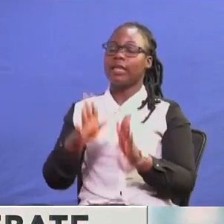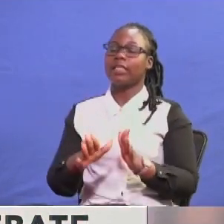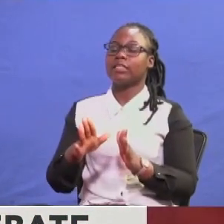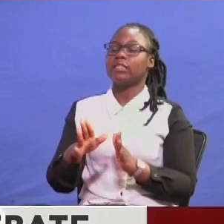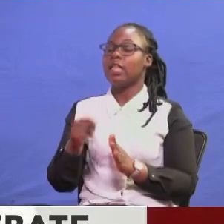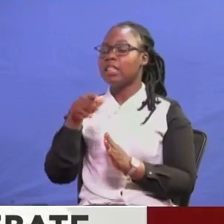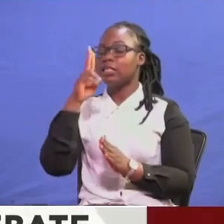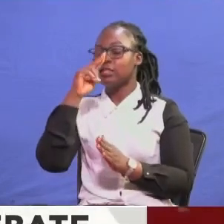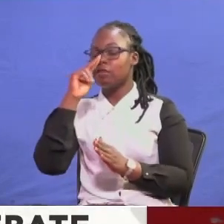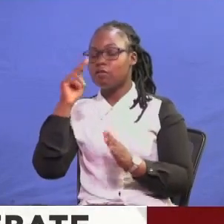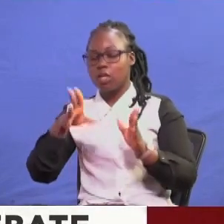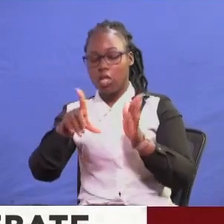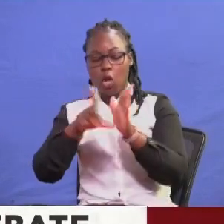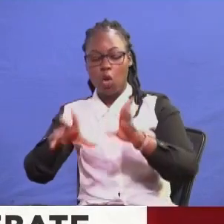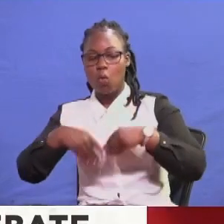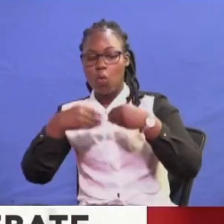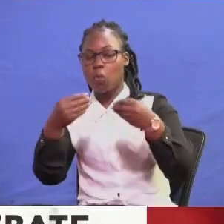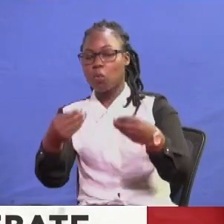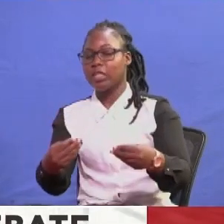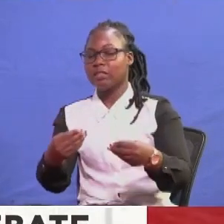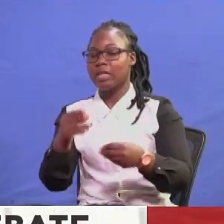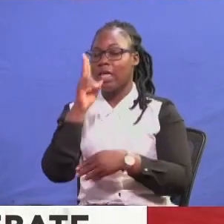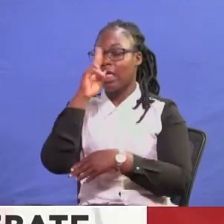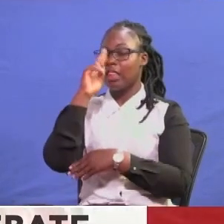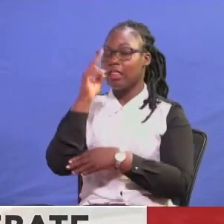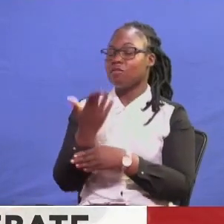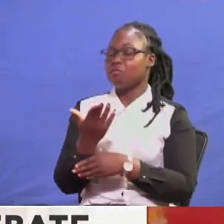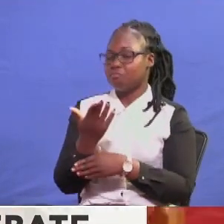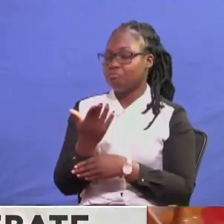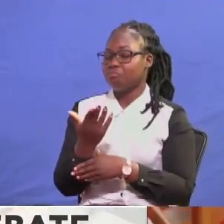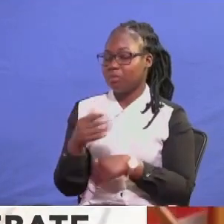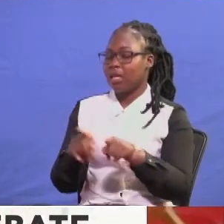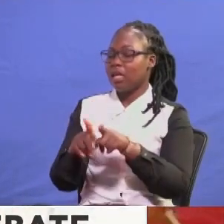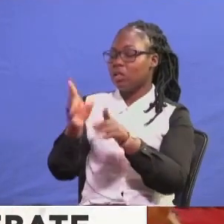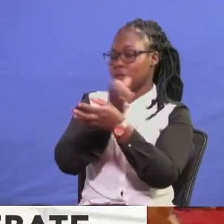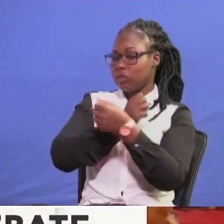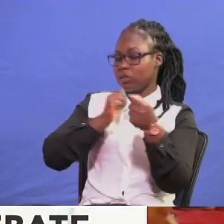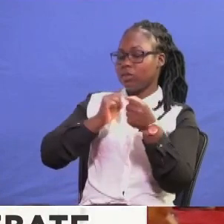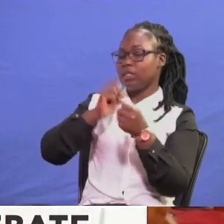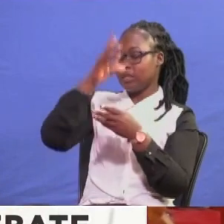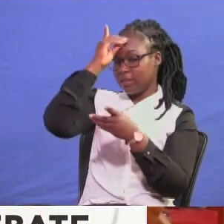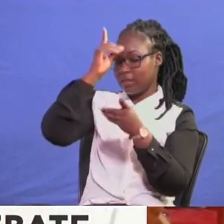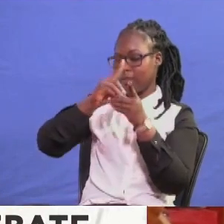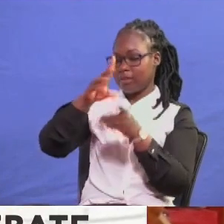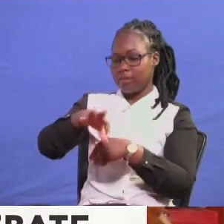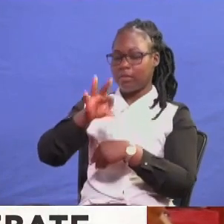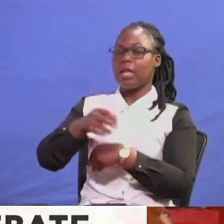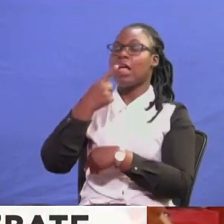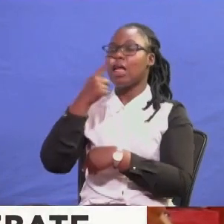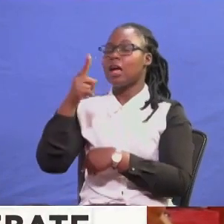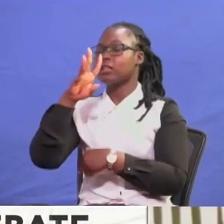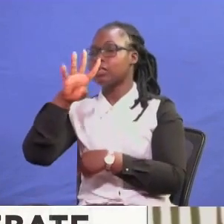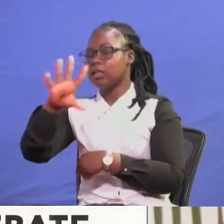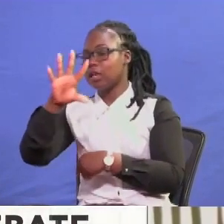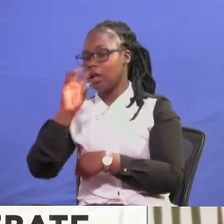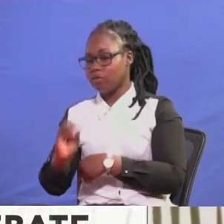funny law passes, the funny bill passes, and the president decides to appoint 150